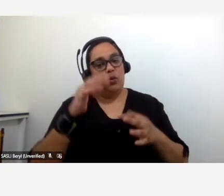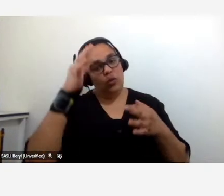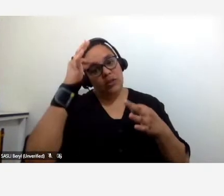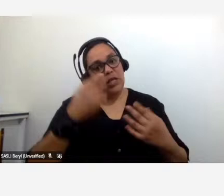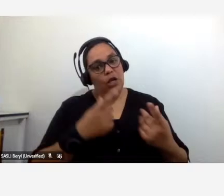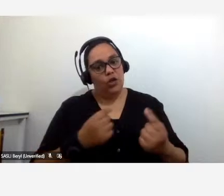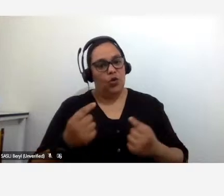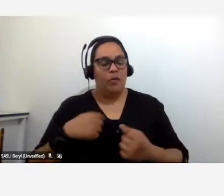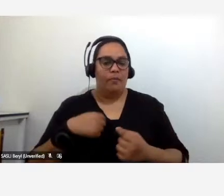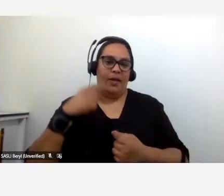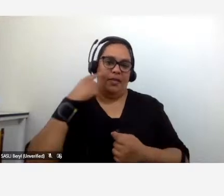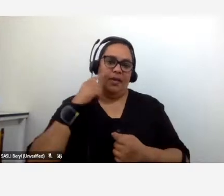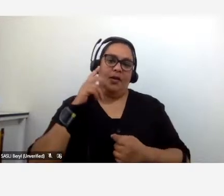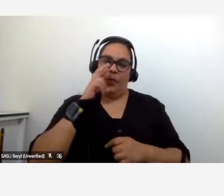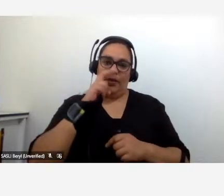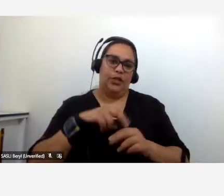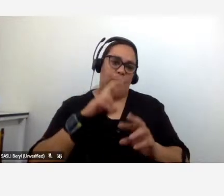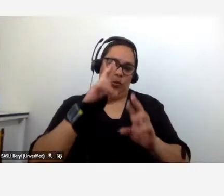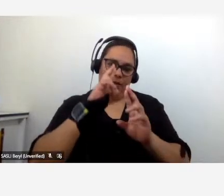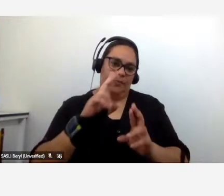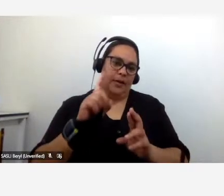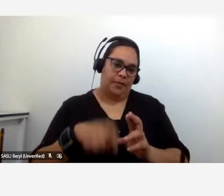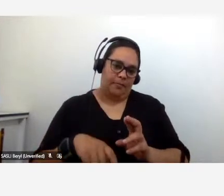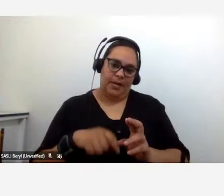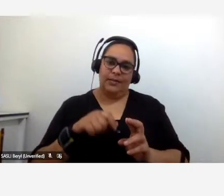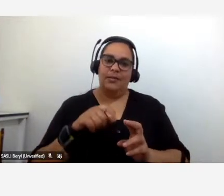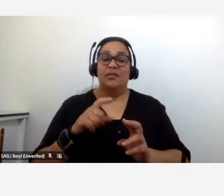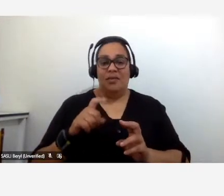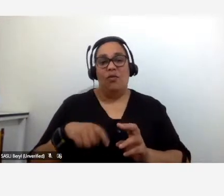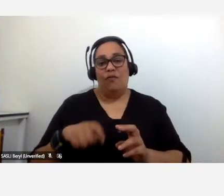taken, I think we must respect. Definitely, we're not